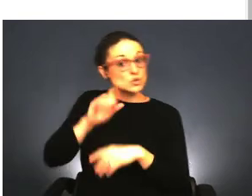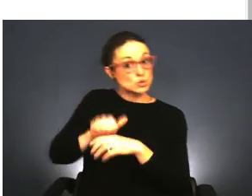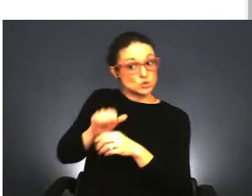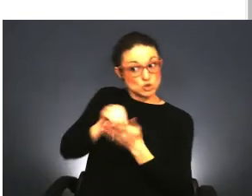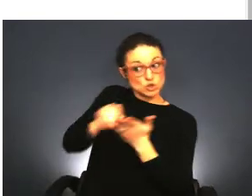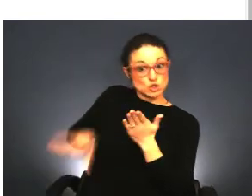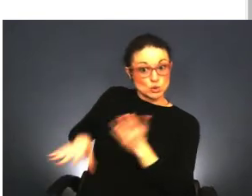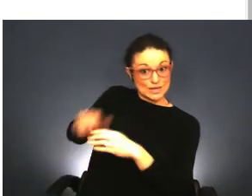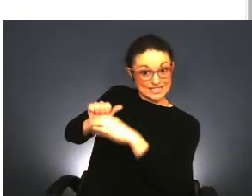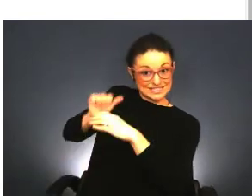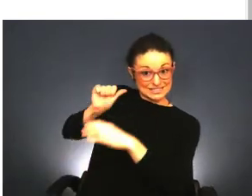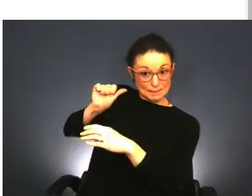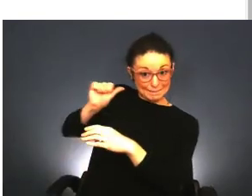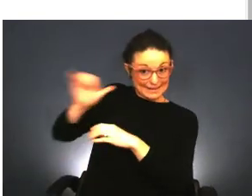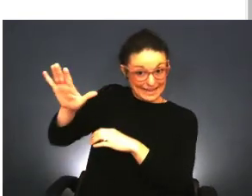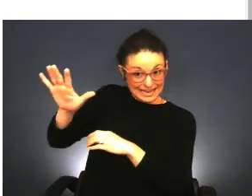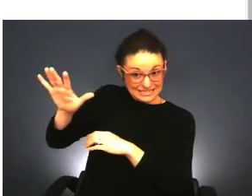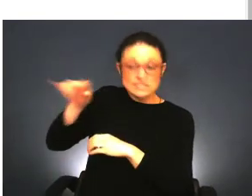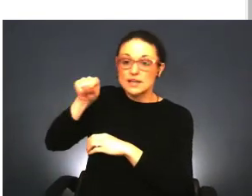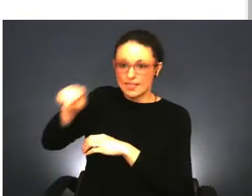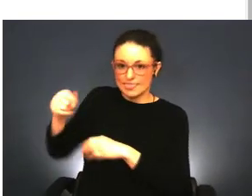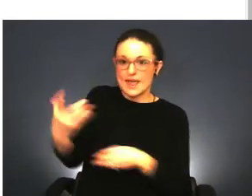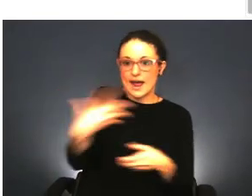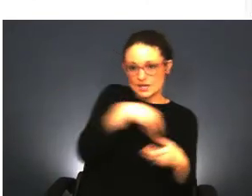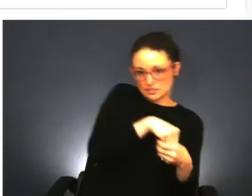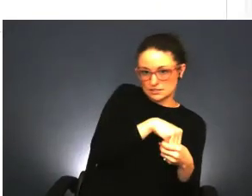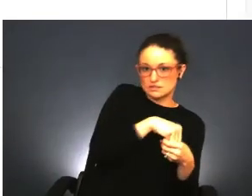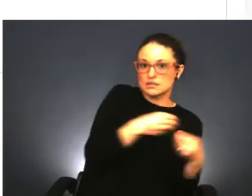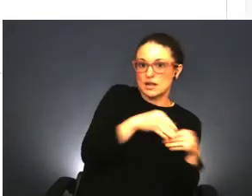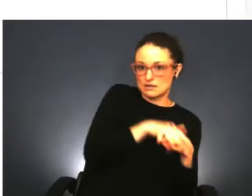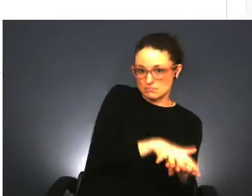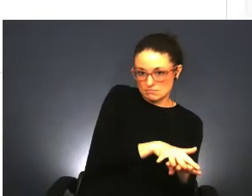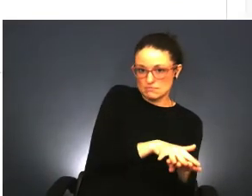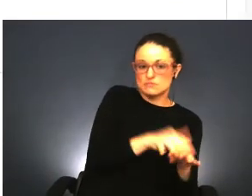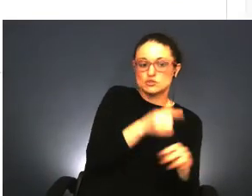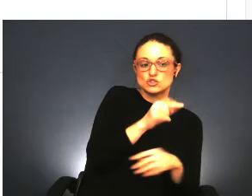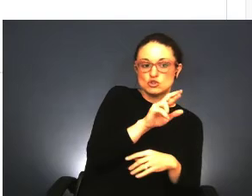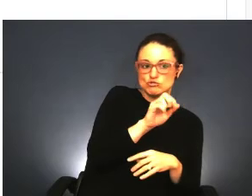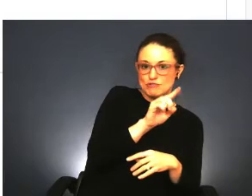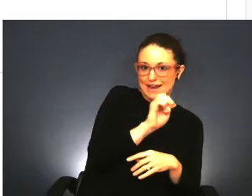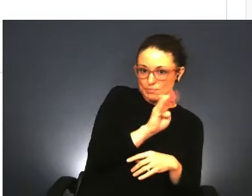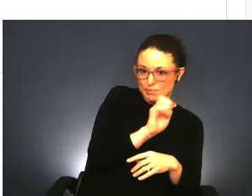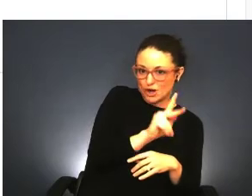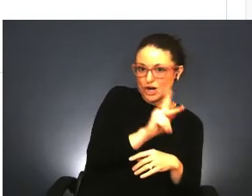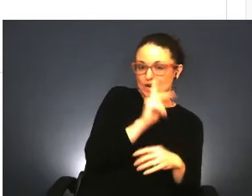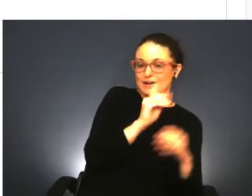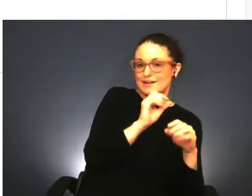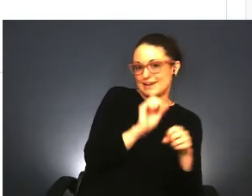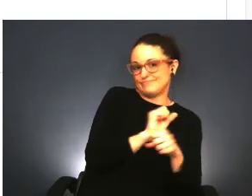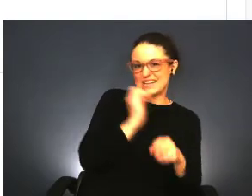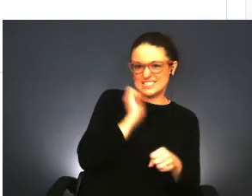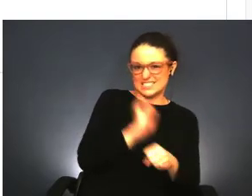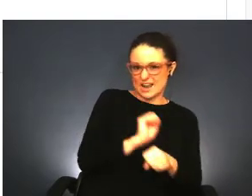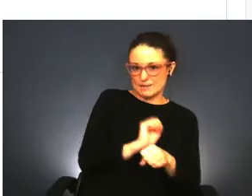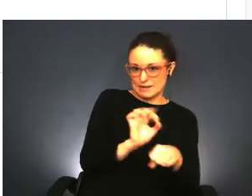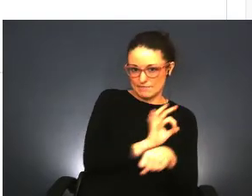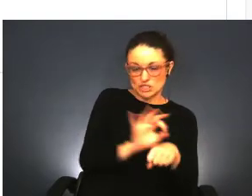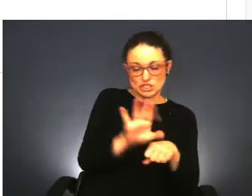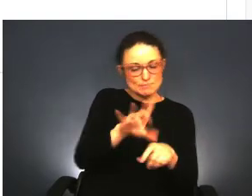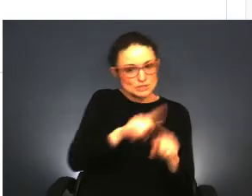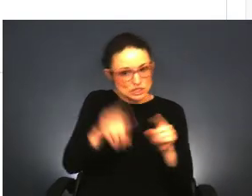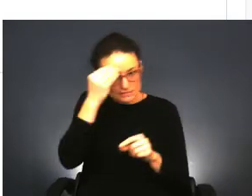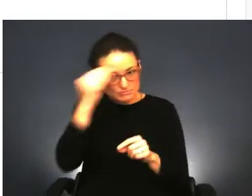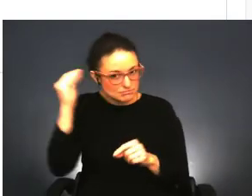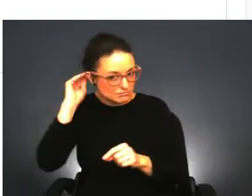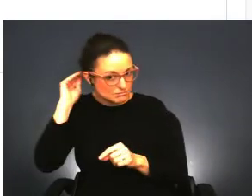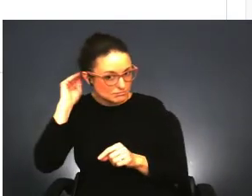of the whole gradebook and assignment function. So we're not going to keep this class participation, but just know in the back of your mind you can